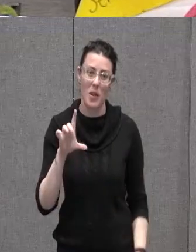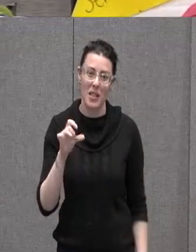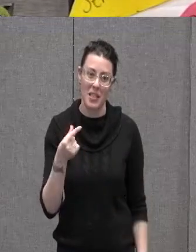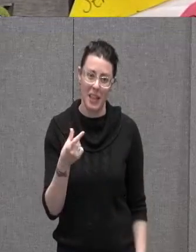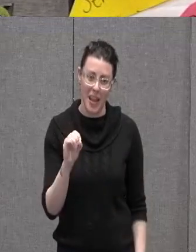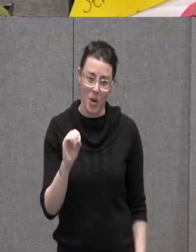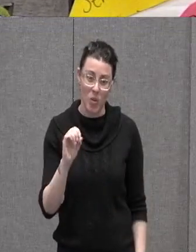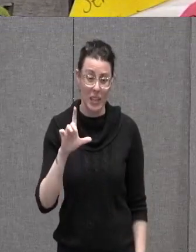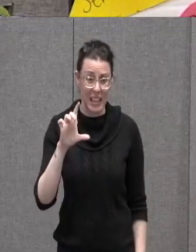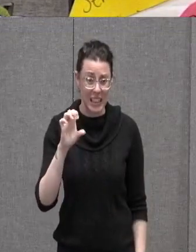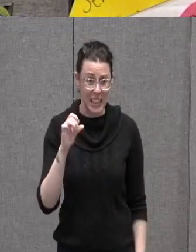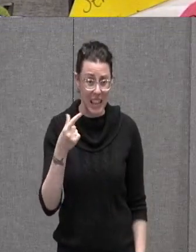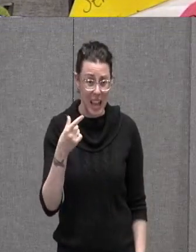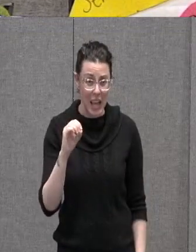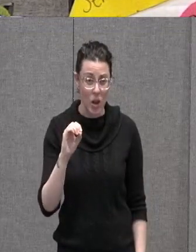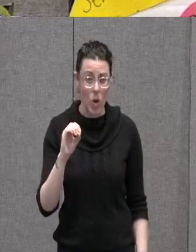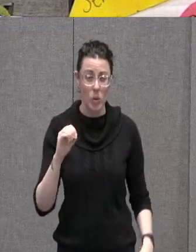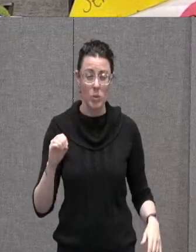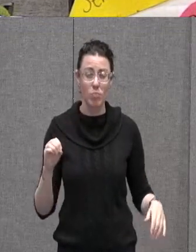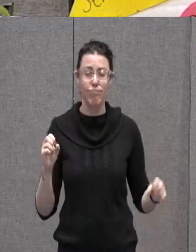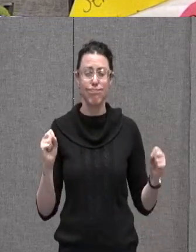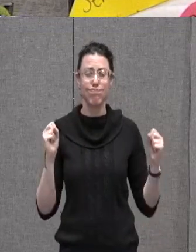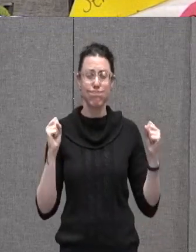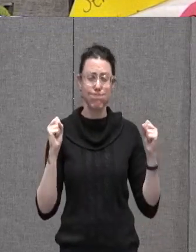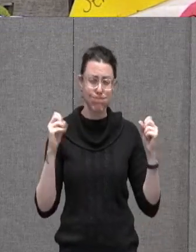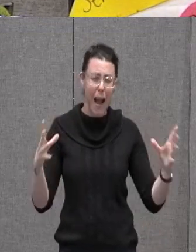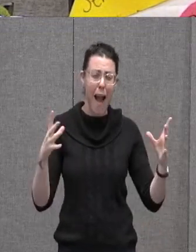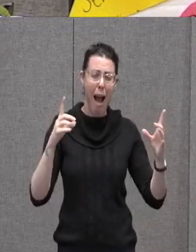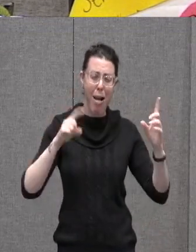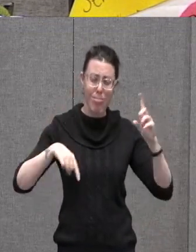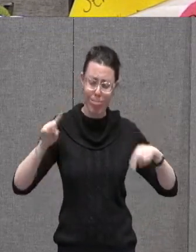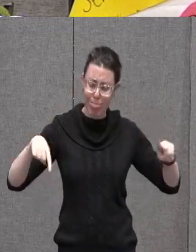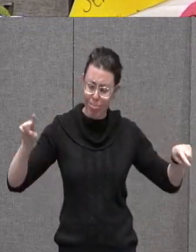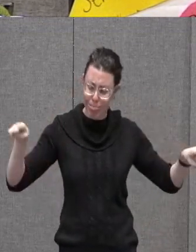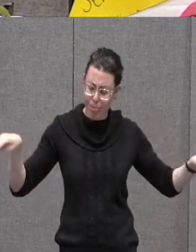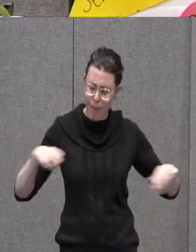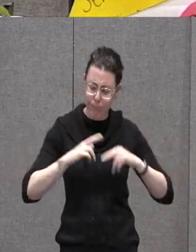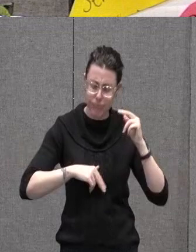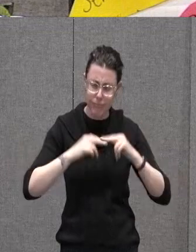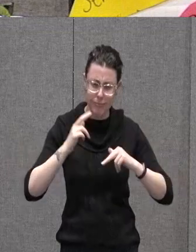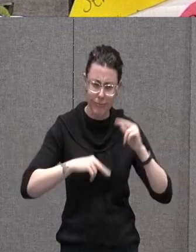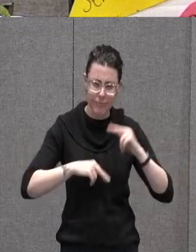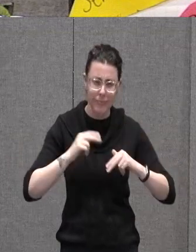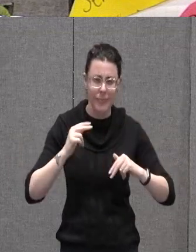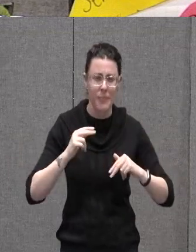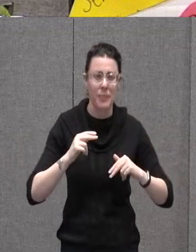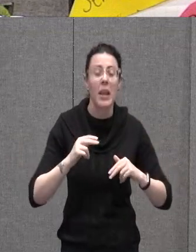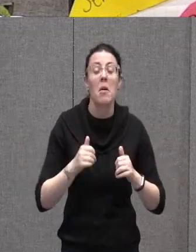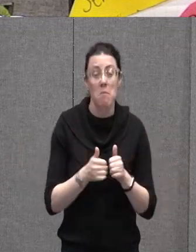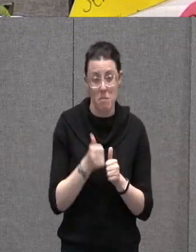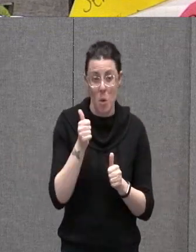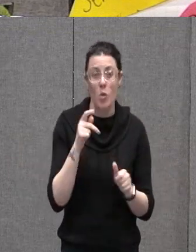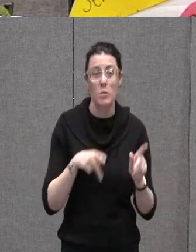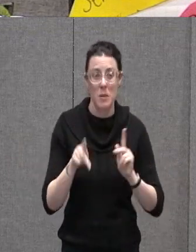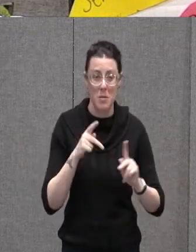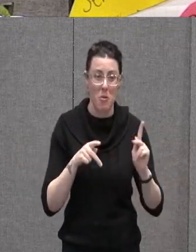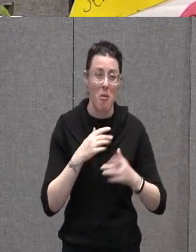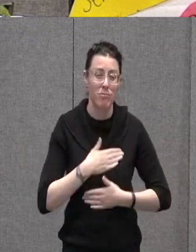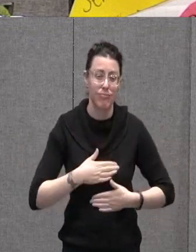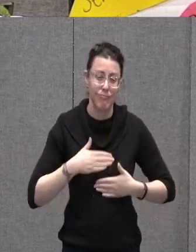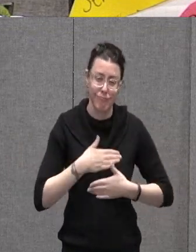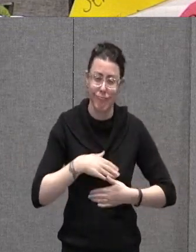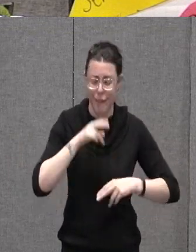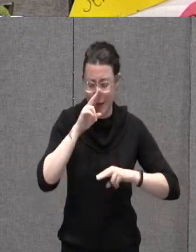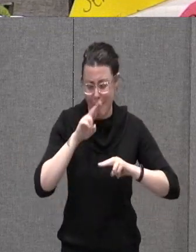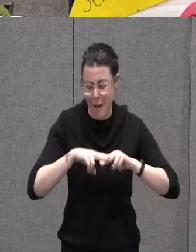combinations and ways to make a prototype. Yeah. And this is probably something most students will have a very fun time with, is really figuring out